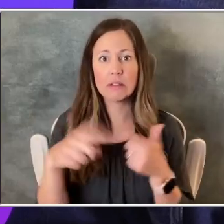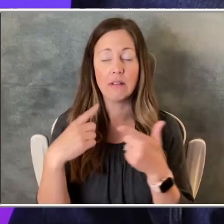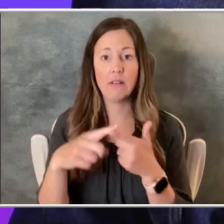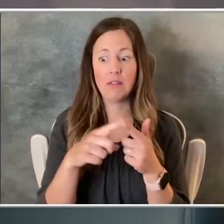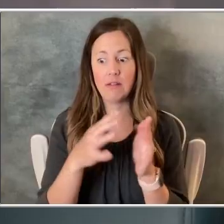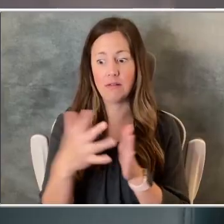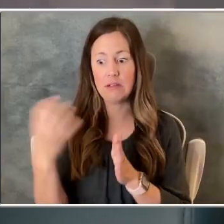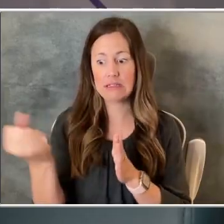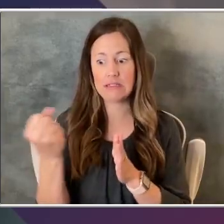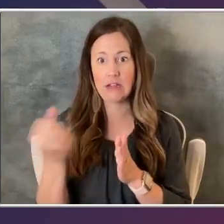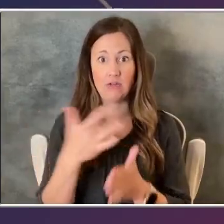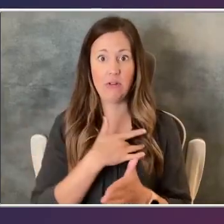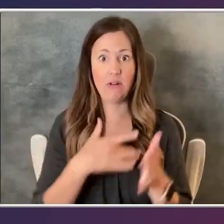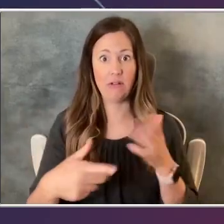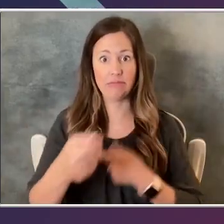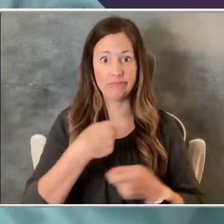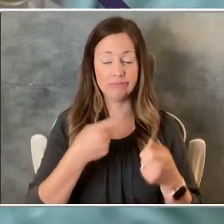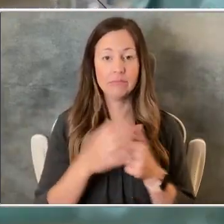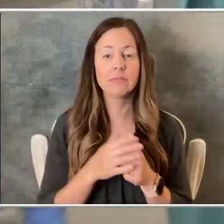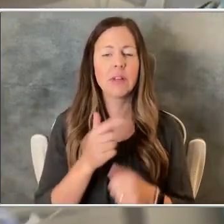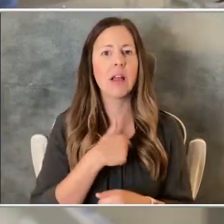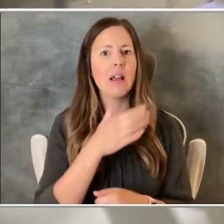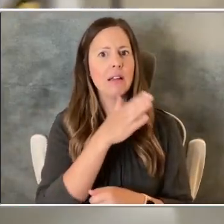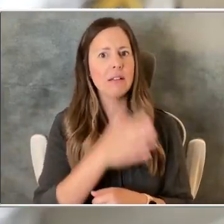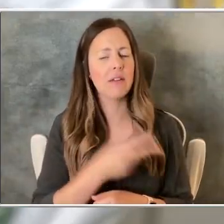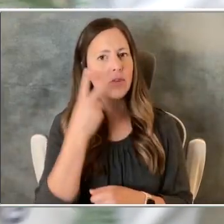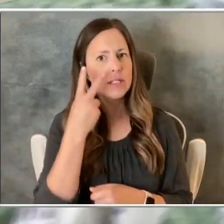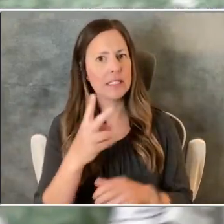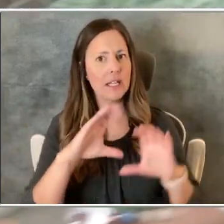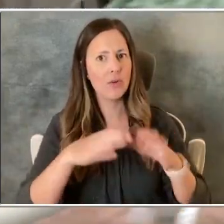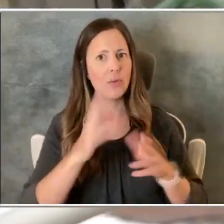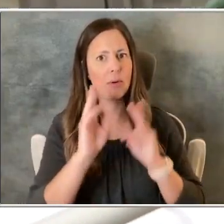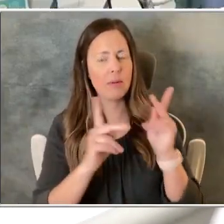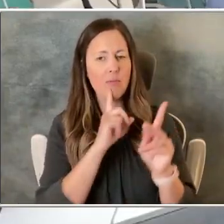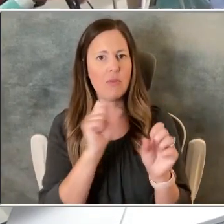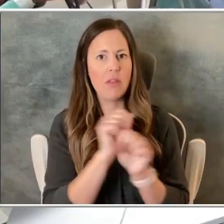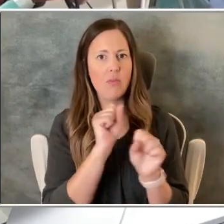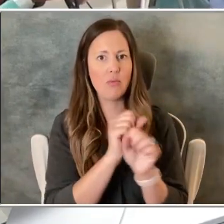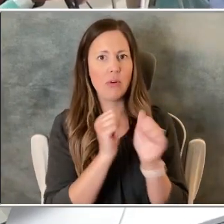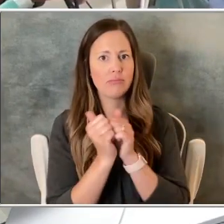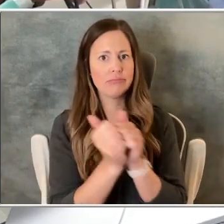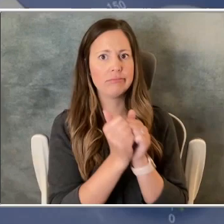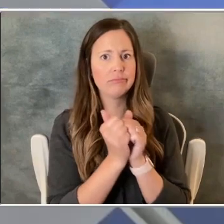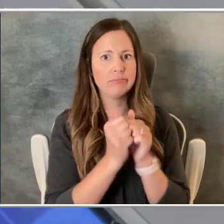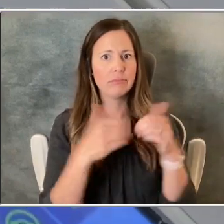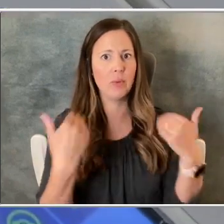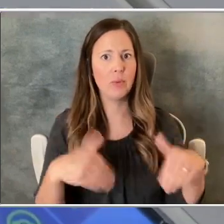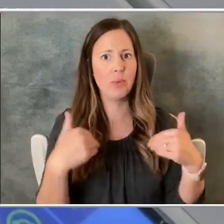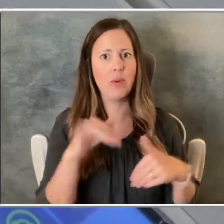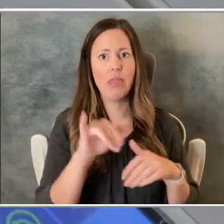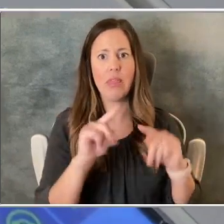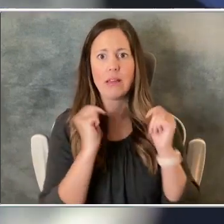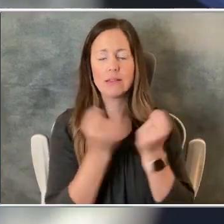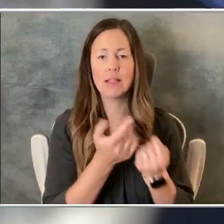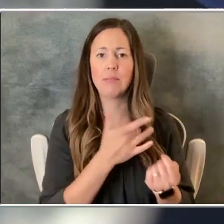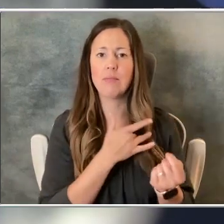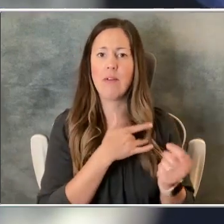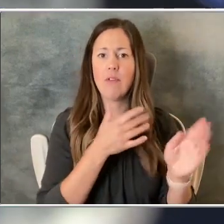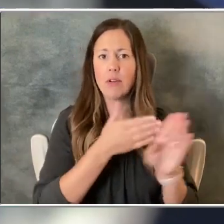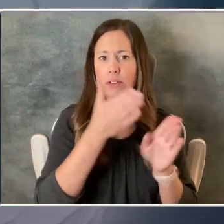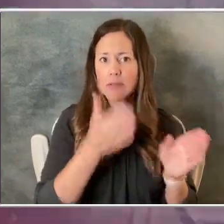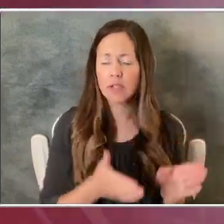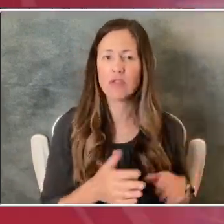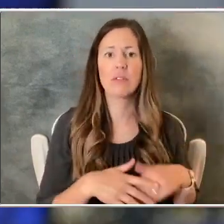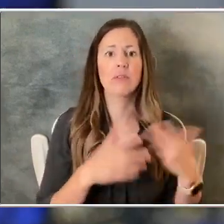had a heart in me. I have never seen a group of people work together so good as this team of heart specialists. I mean, it's